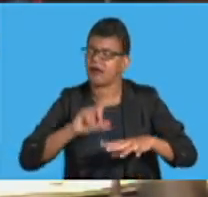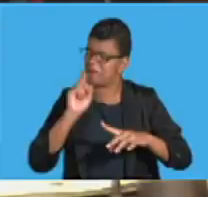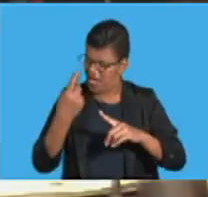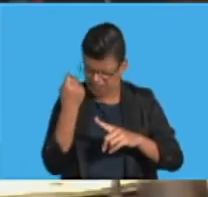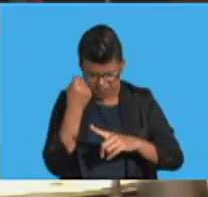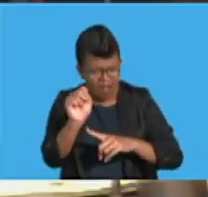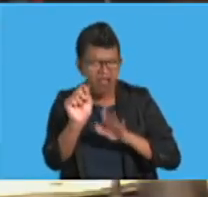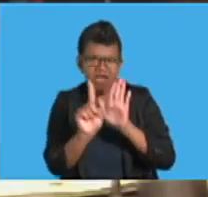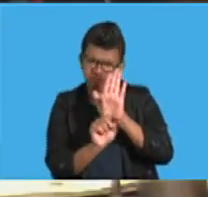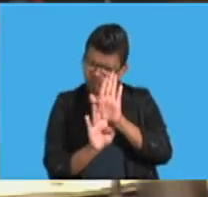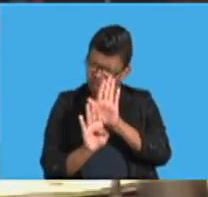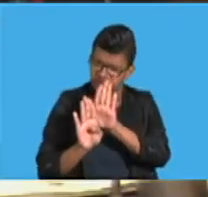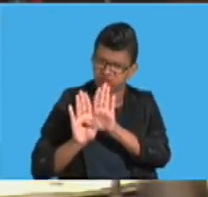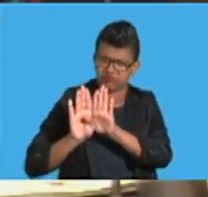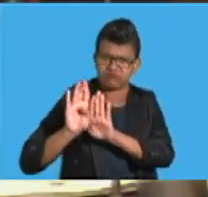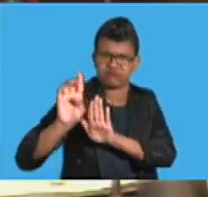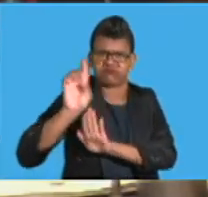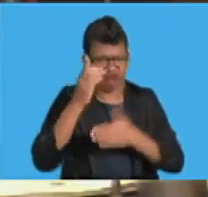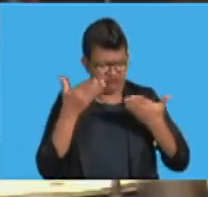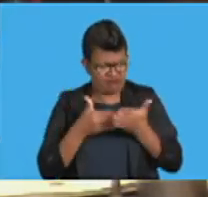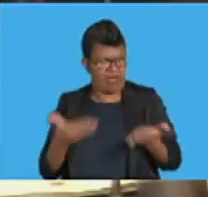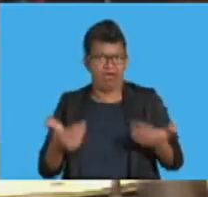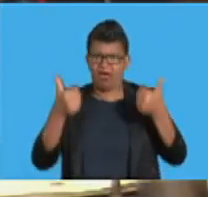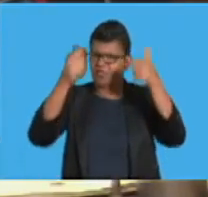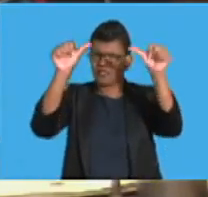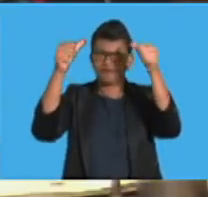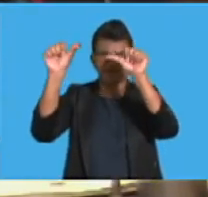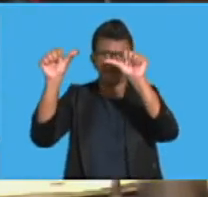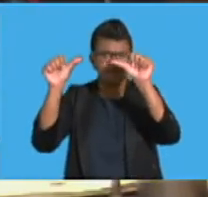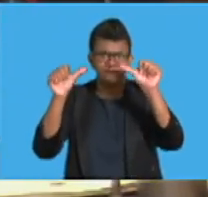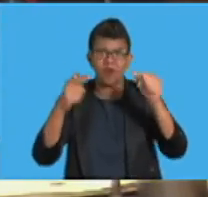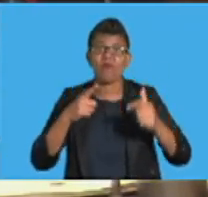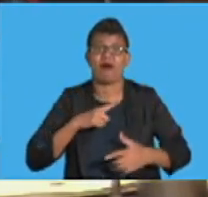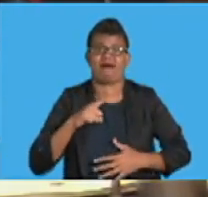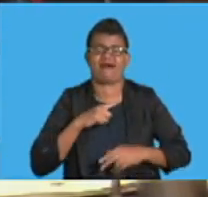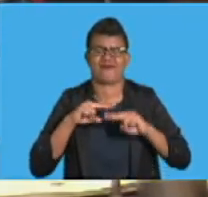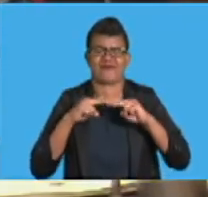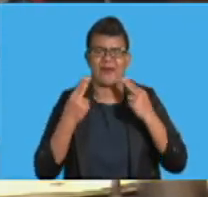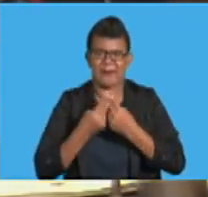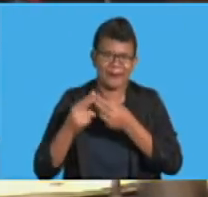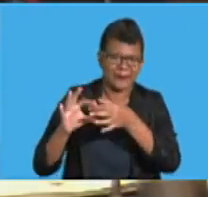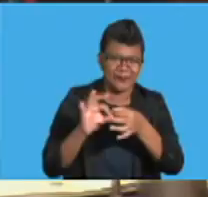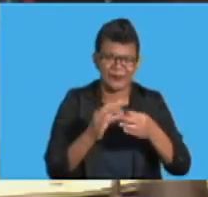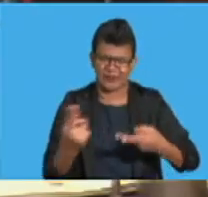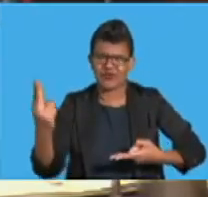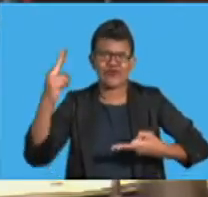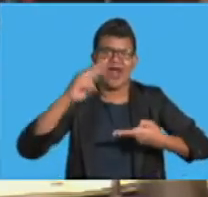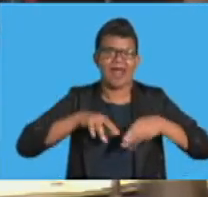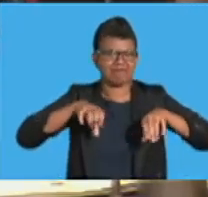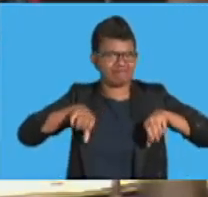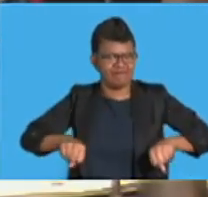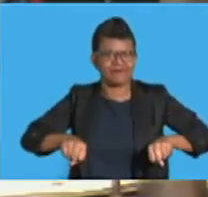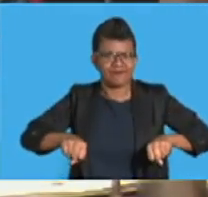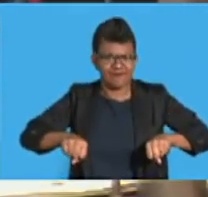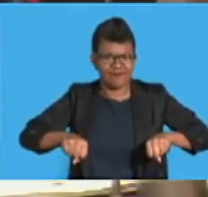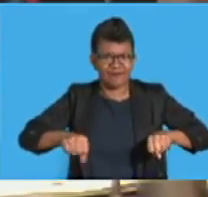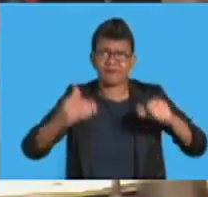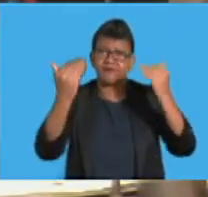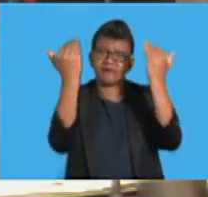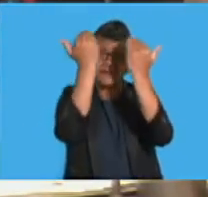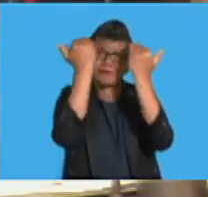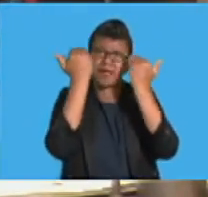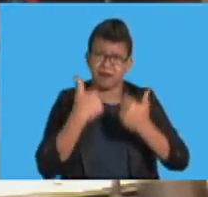for progress we have achieved as a united nation of people. Madam Speaker, may we and our beloved